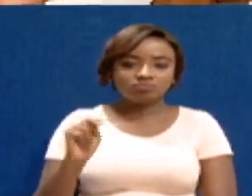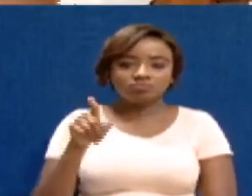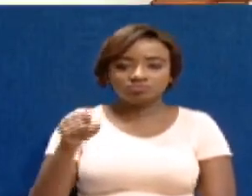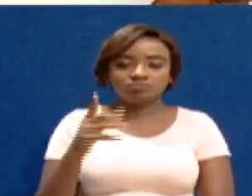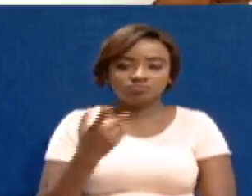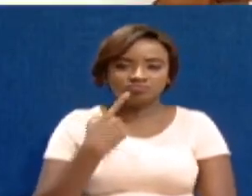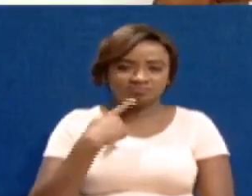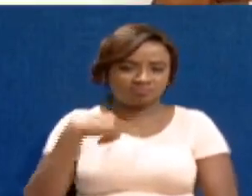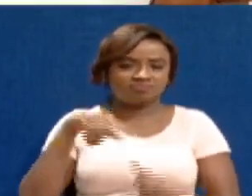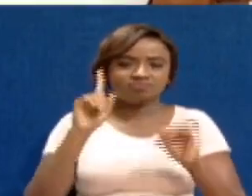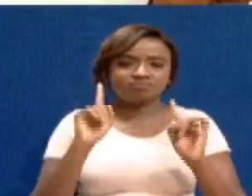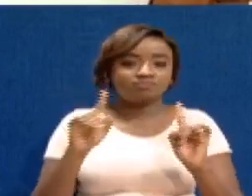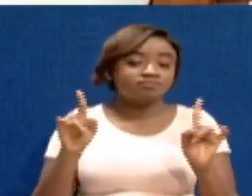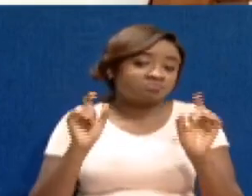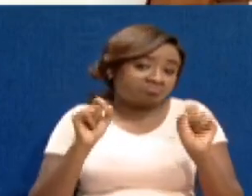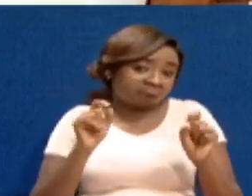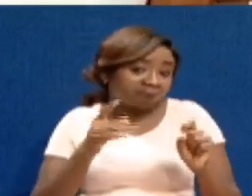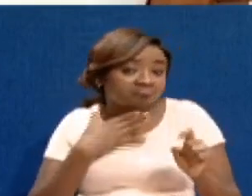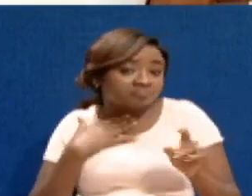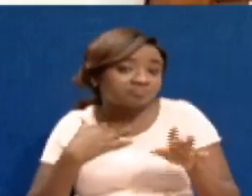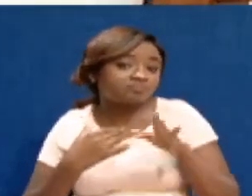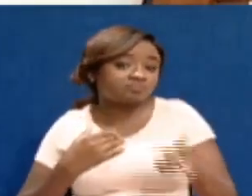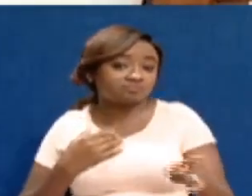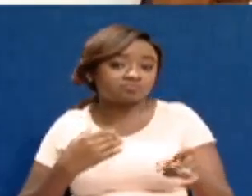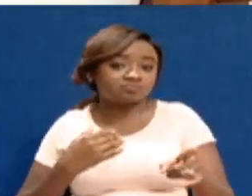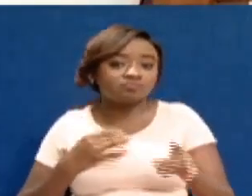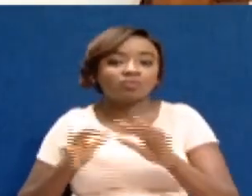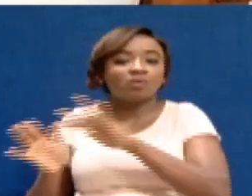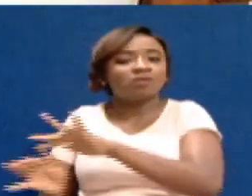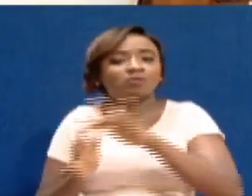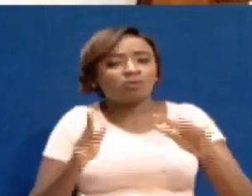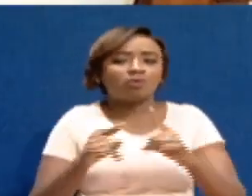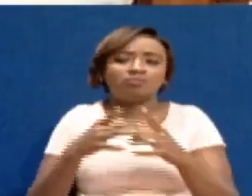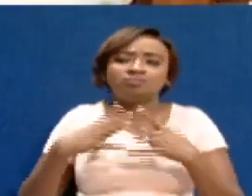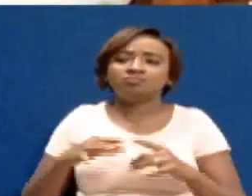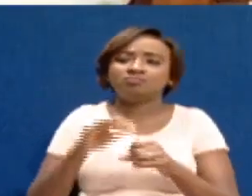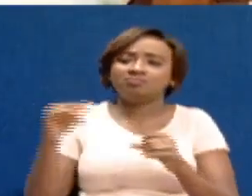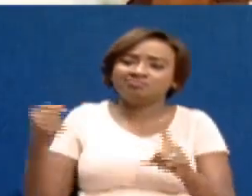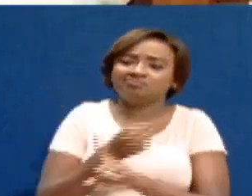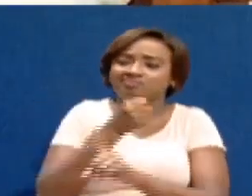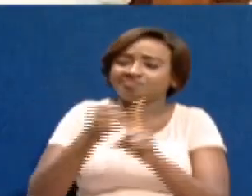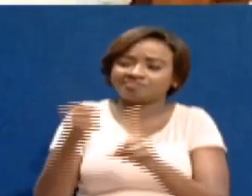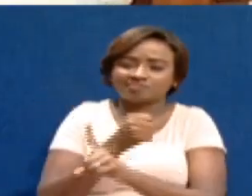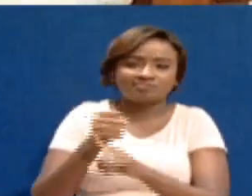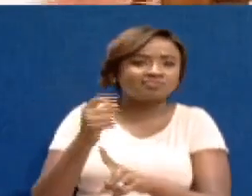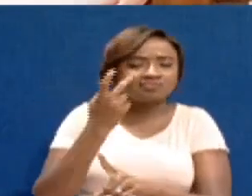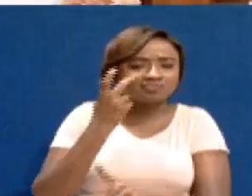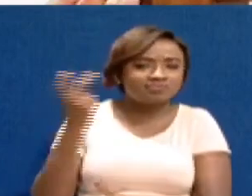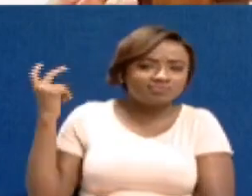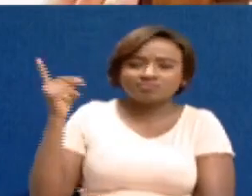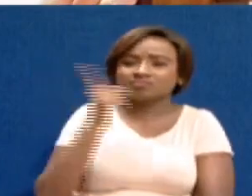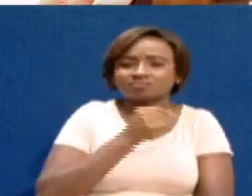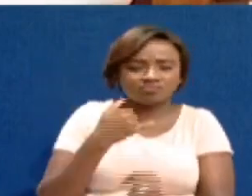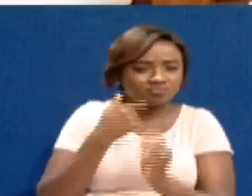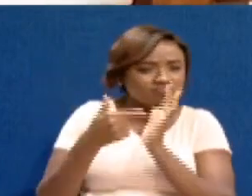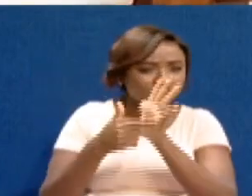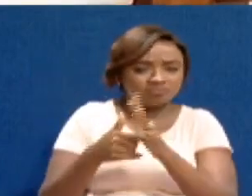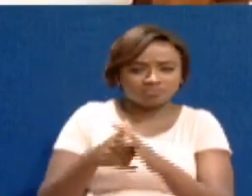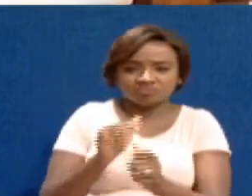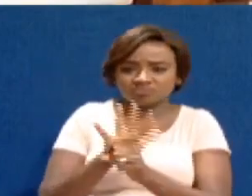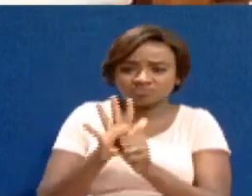There is no opposition in this country as we speak. There's none. Yes. Really? Who's the opposition? No, I just wonder. I'm a bit perplexed. There is no. There is